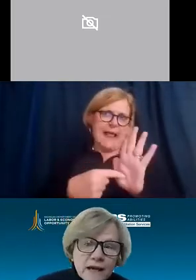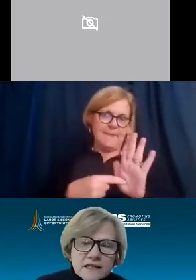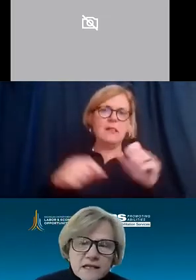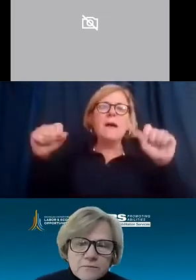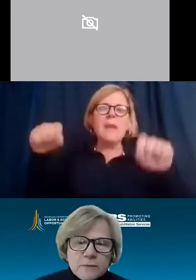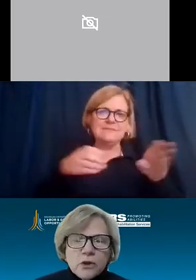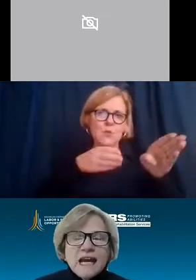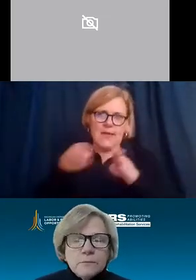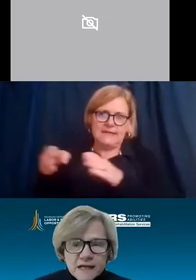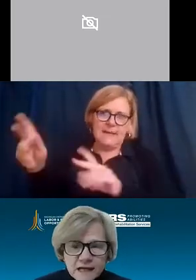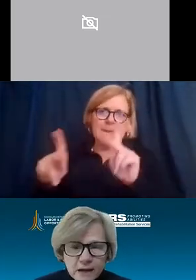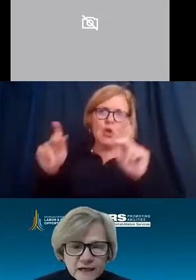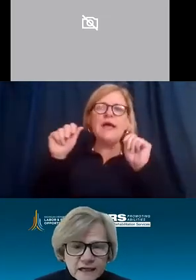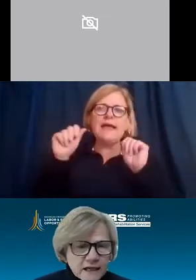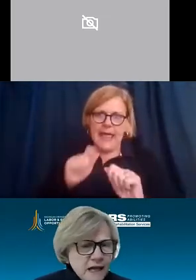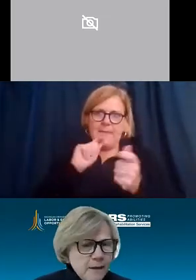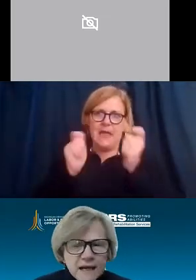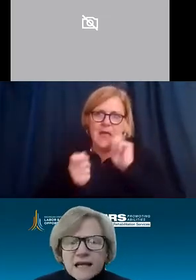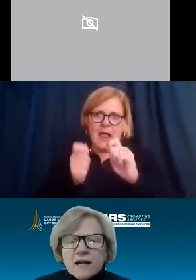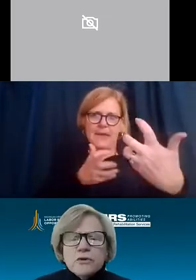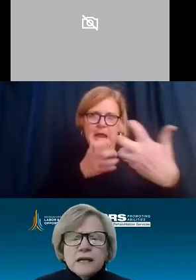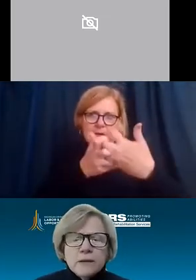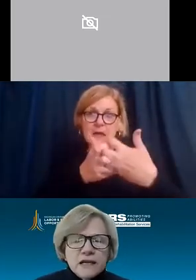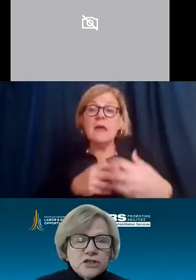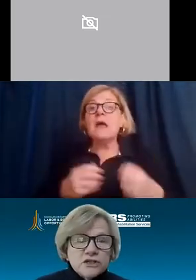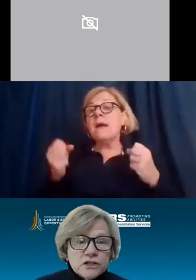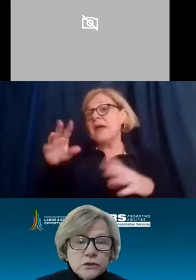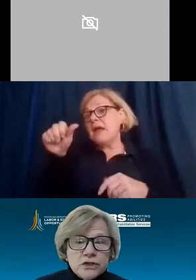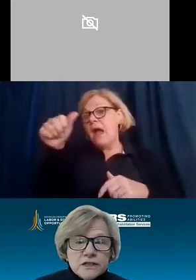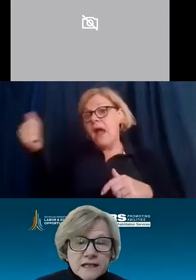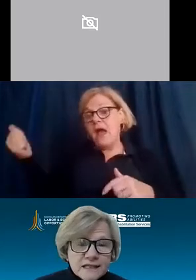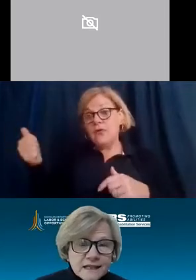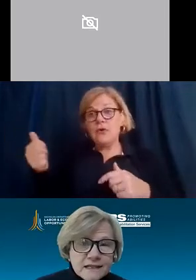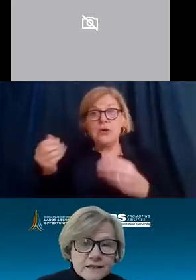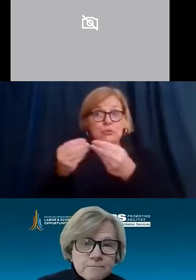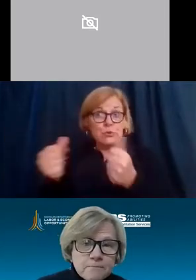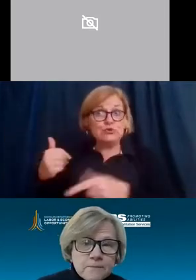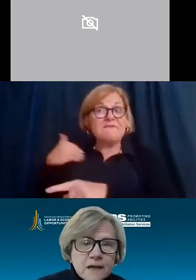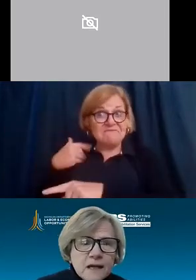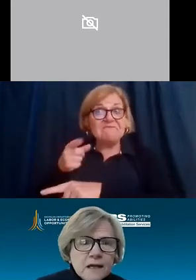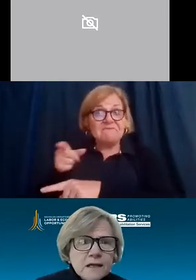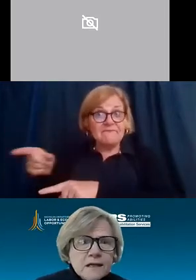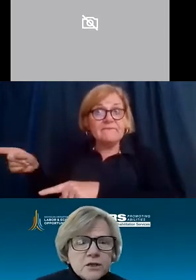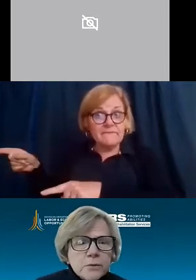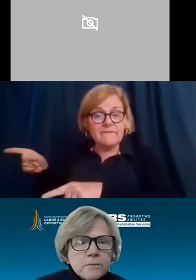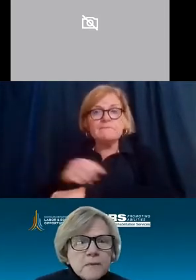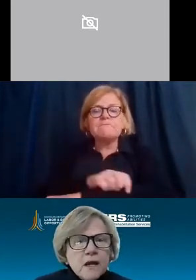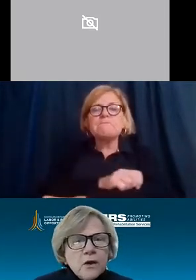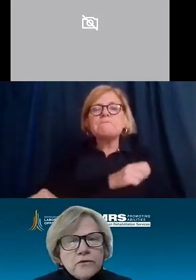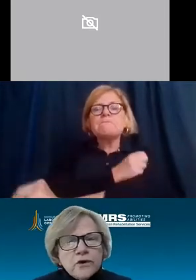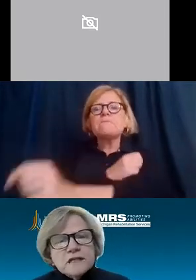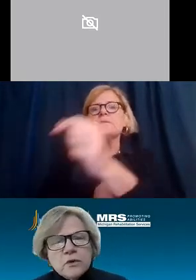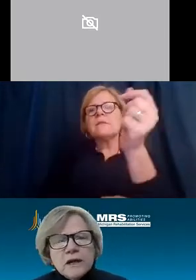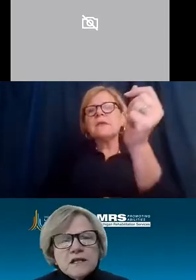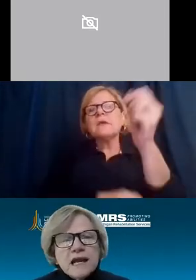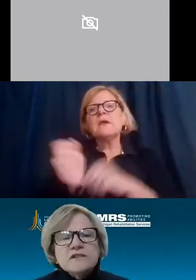possible ways that people can be accommodated. Many other accommodation solutions exist. So first,